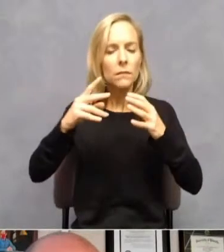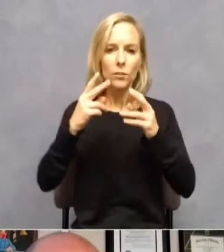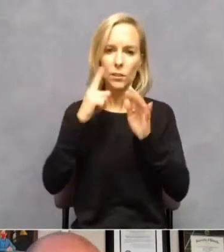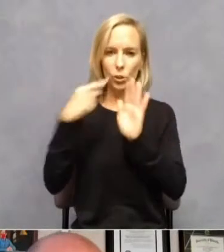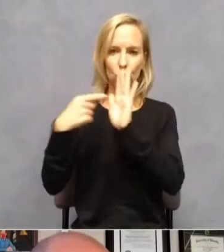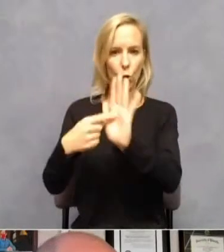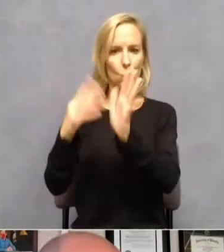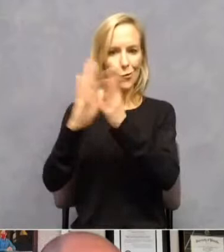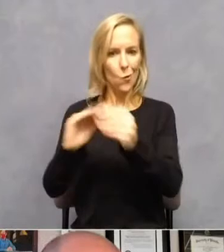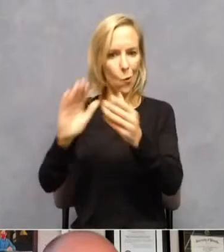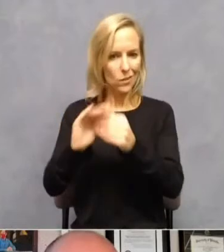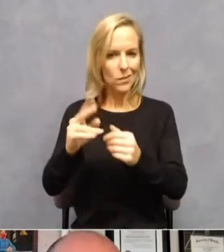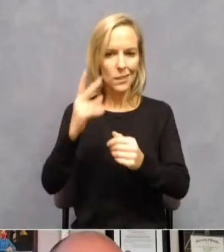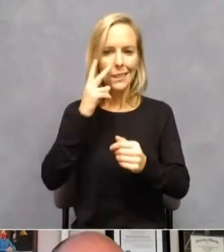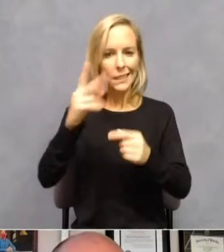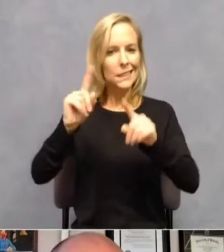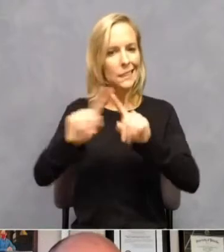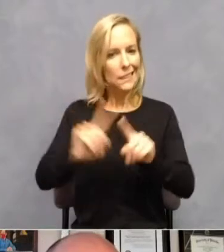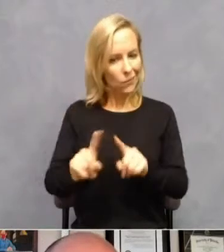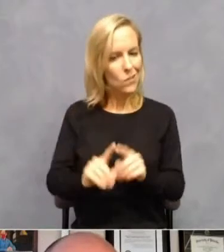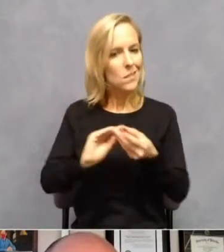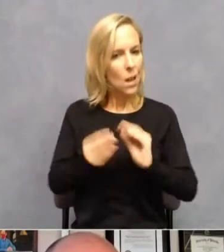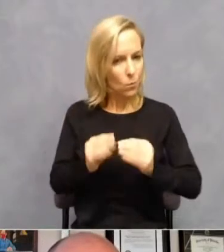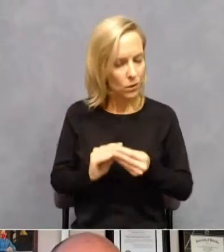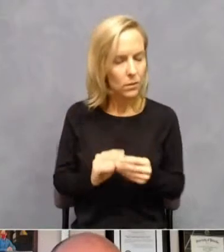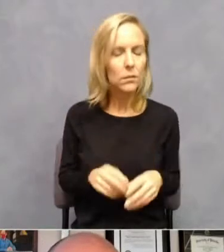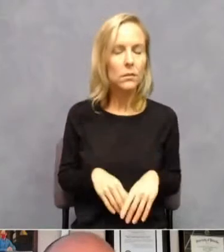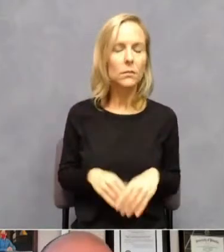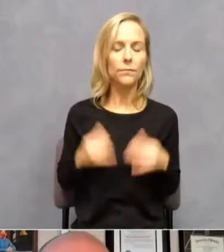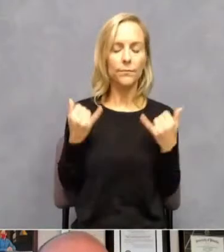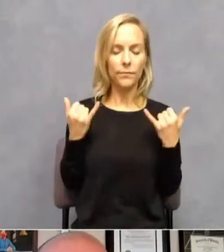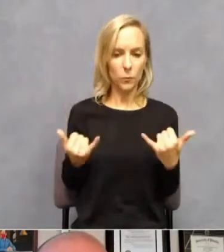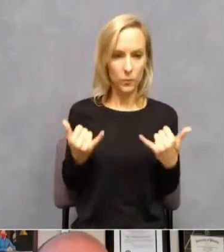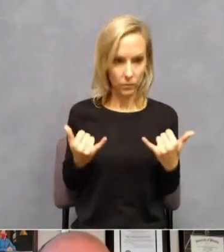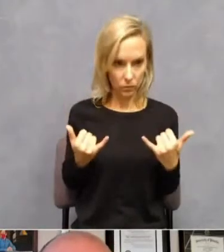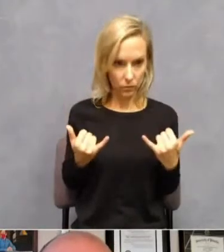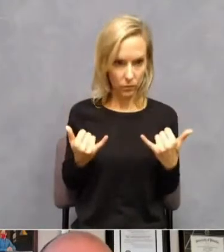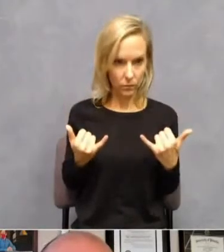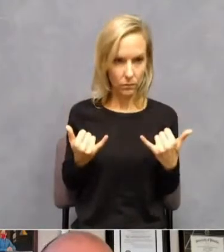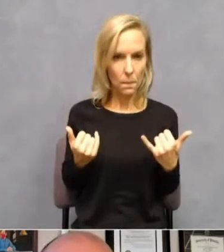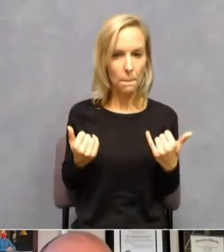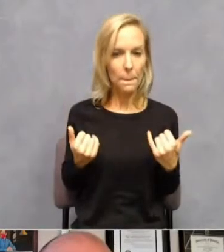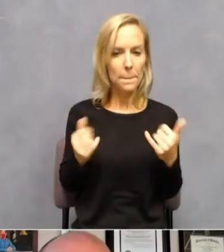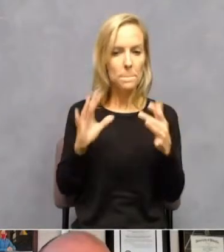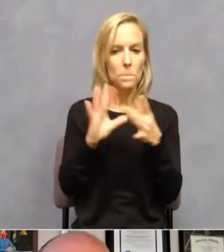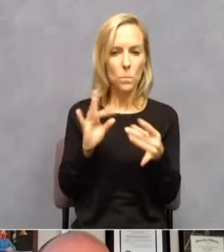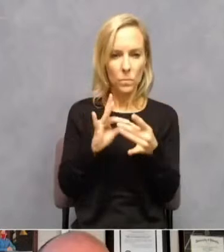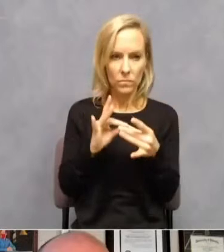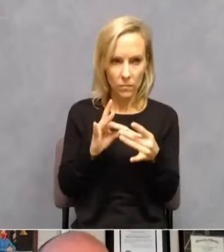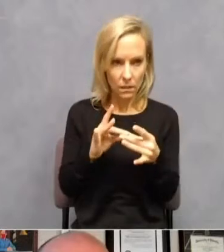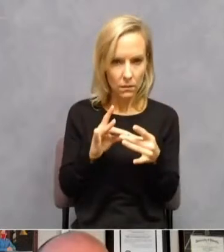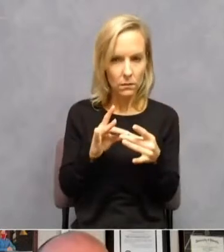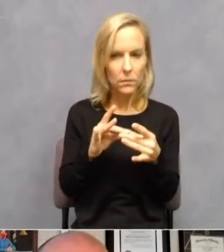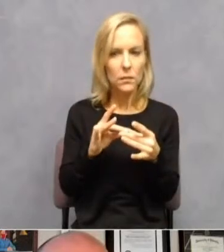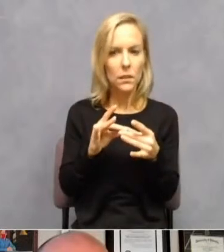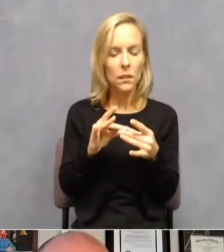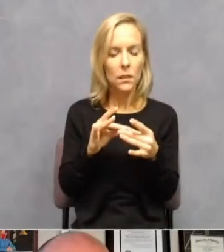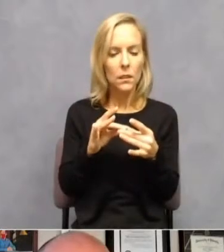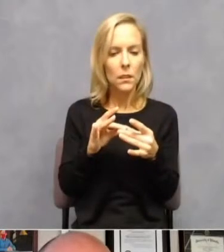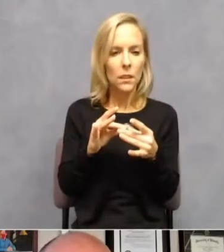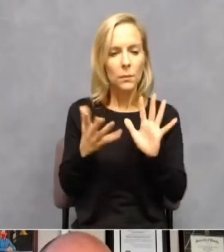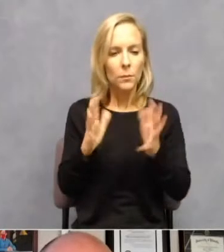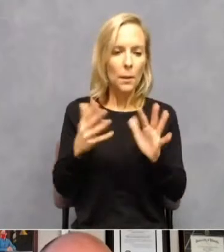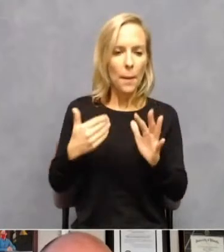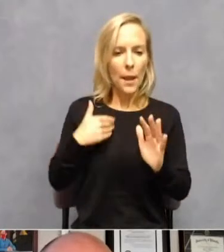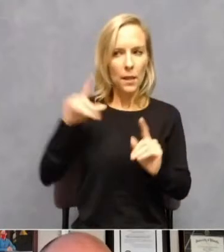different values. I would like now to, I think I'm going to make a mention about this. It may be on the governor's list, not mine,